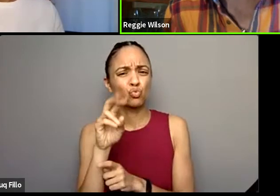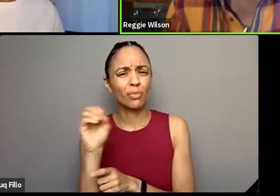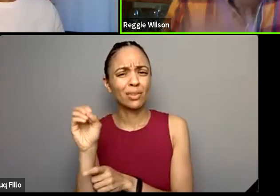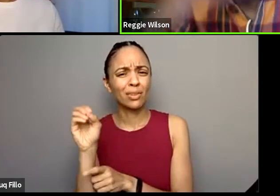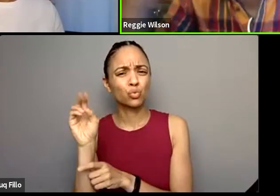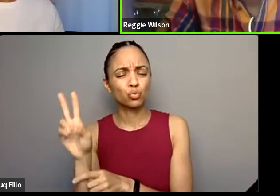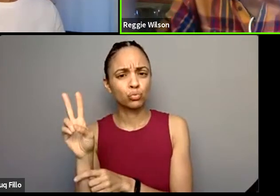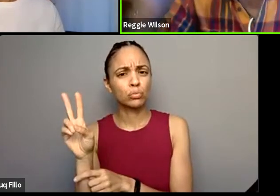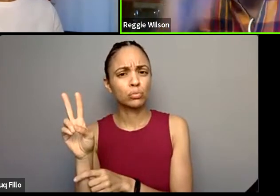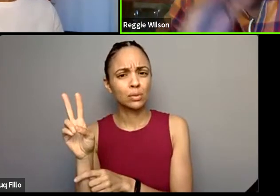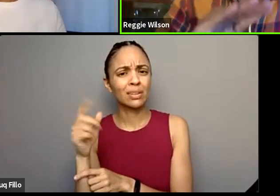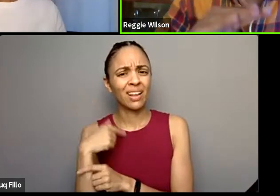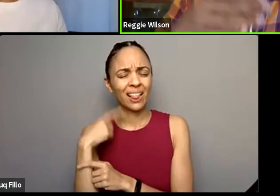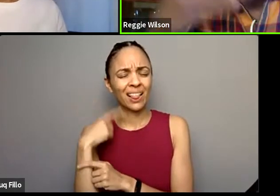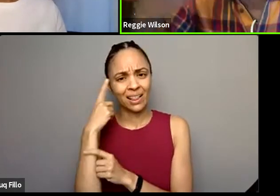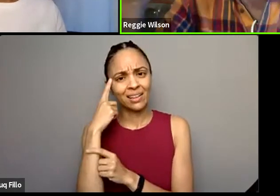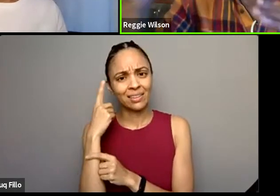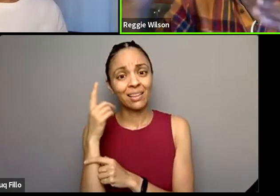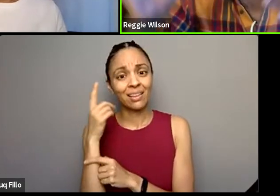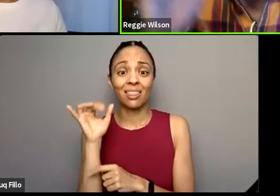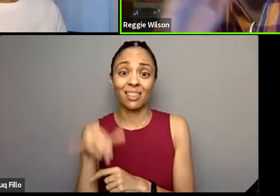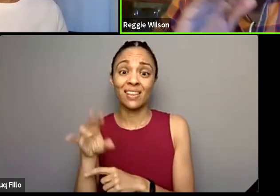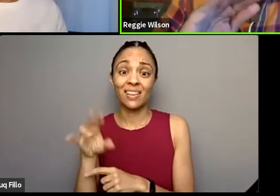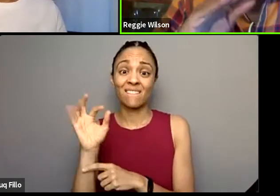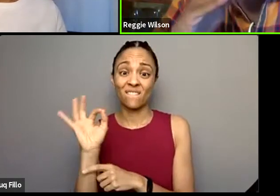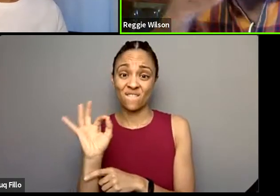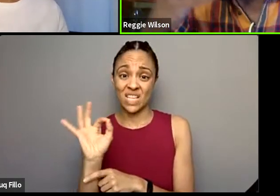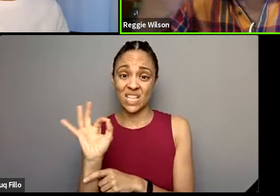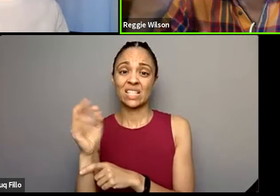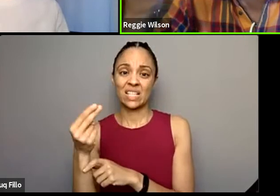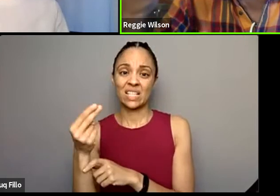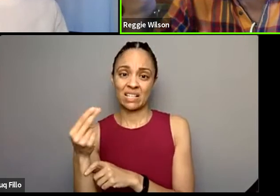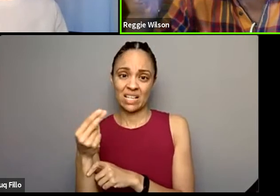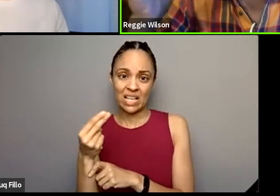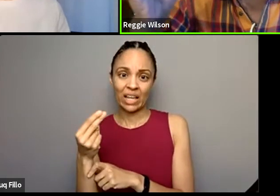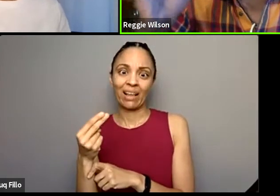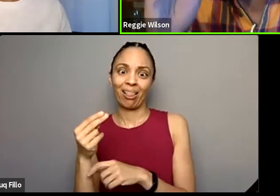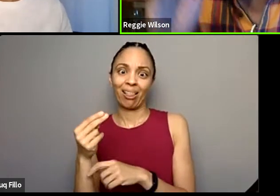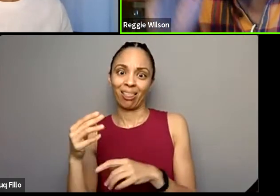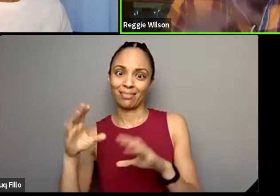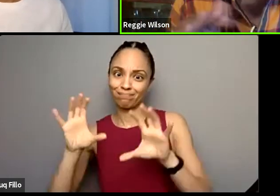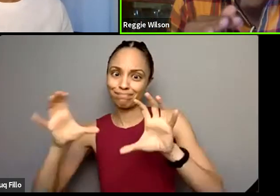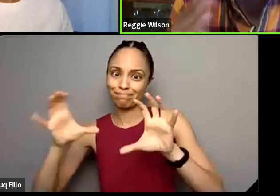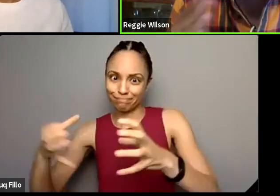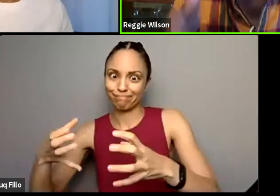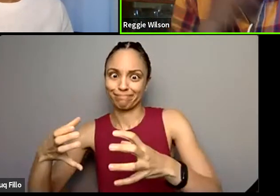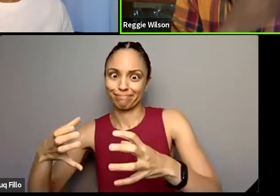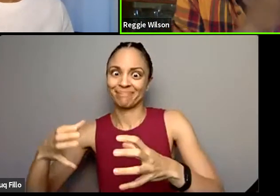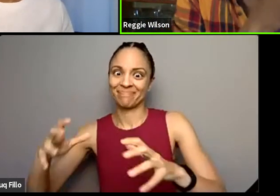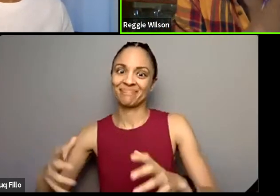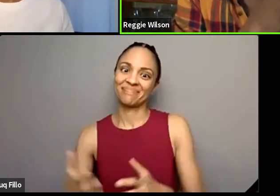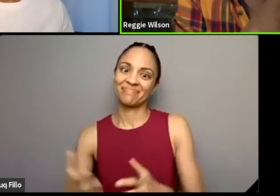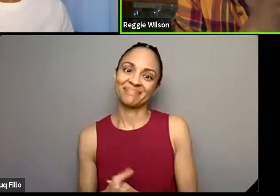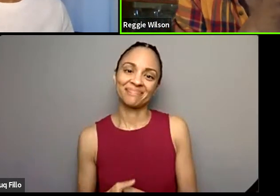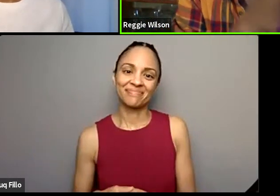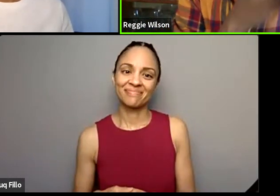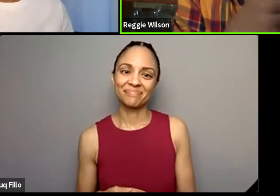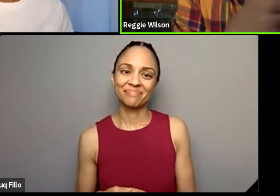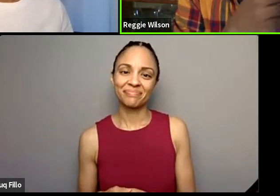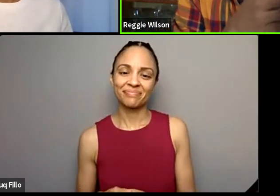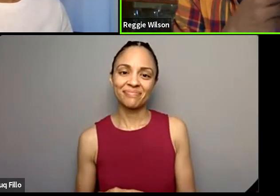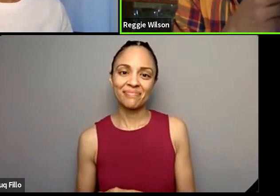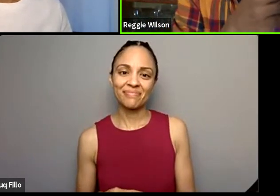And so that's the Fist and Heel member at large kind of idea. Just because you can't do a performance